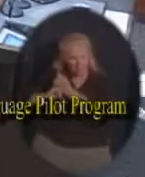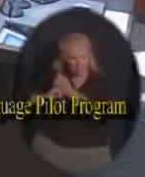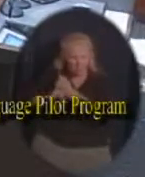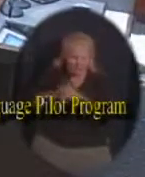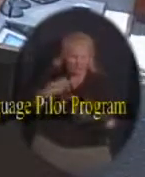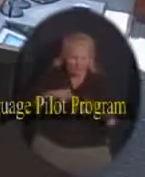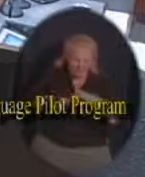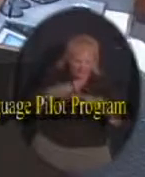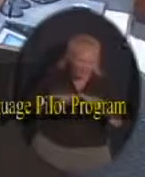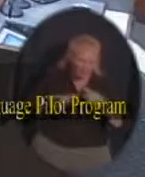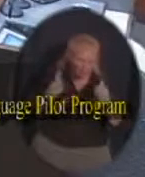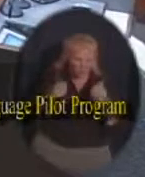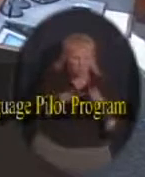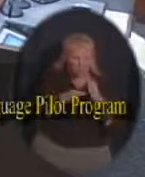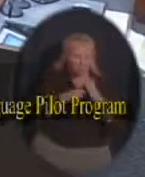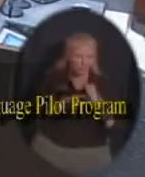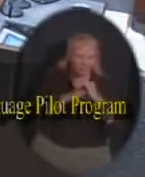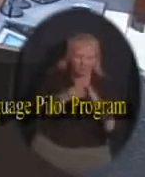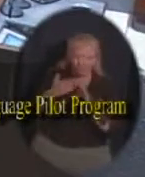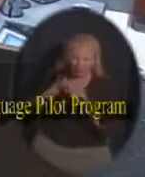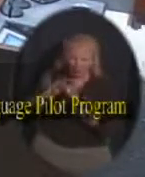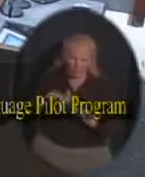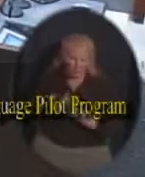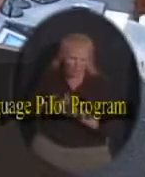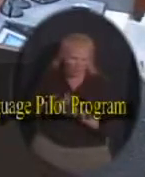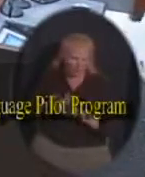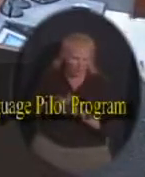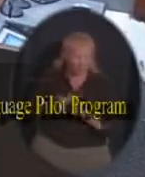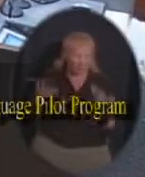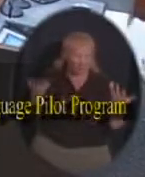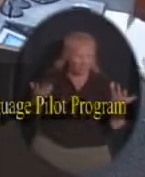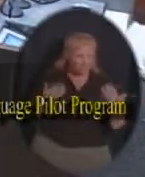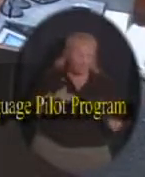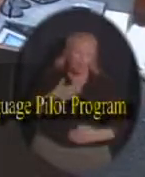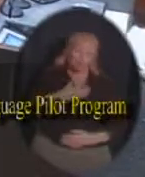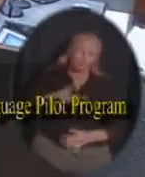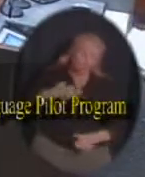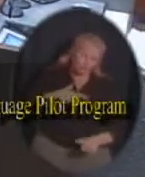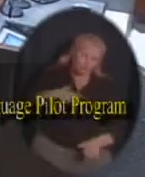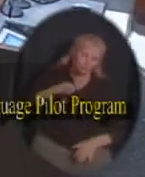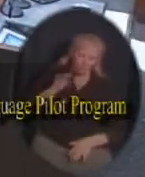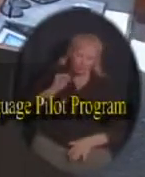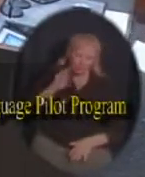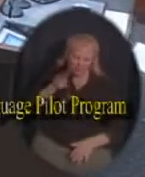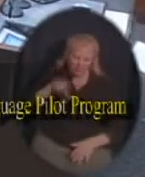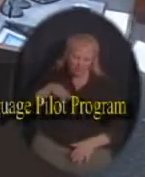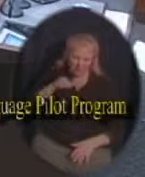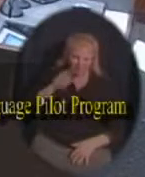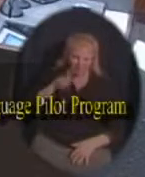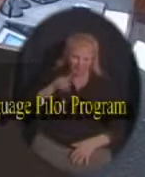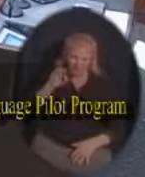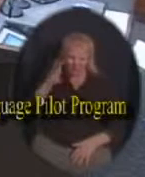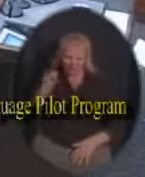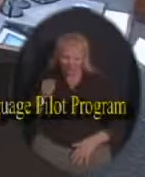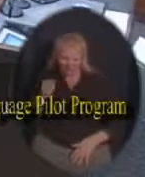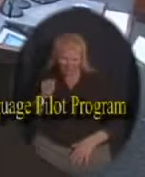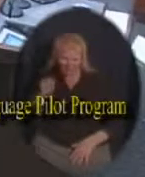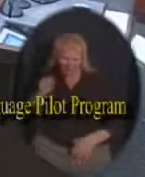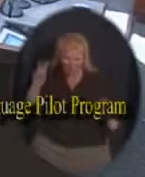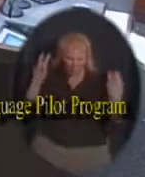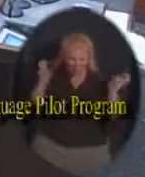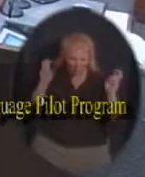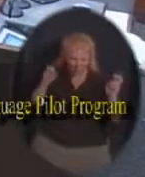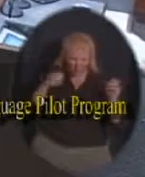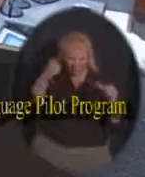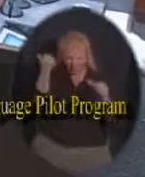this in my eyes and draw the middle line. And I always enjoy Mr. Parker's quotes. You know, and it reminds me of a movie that I saw